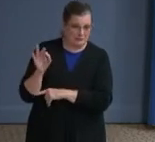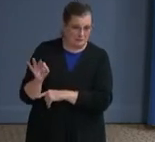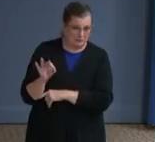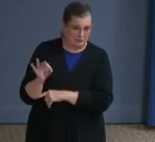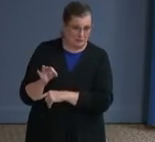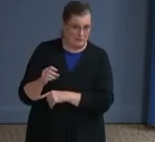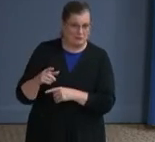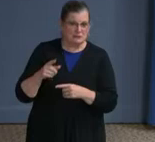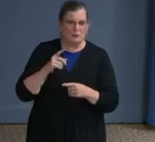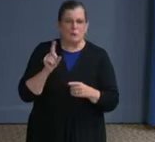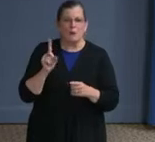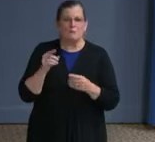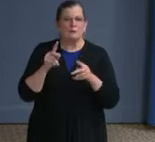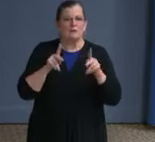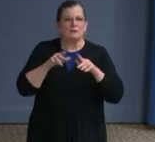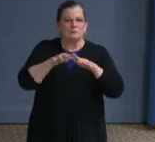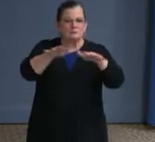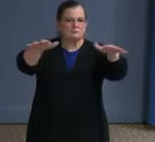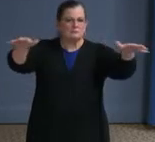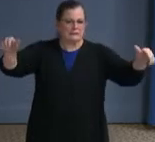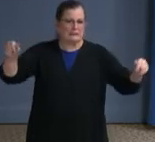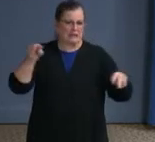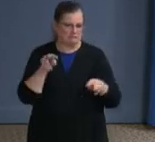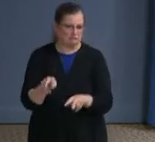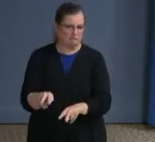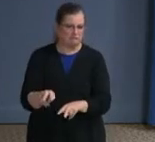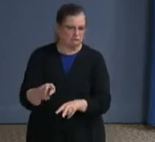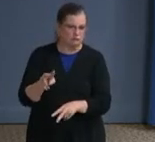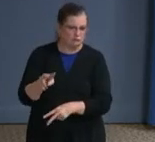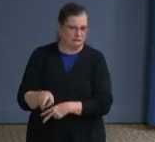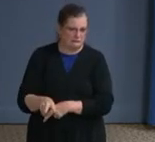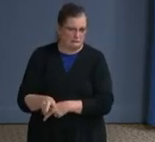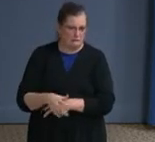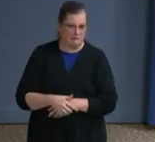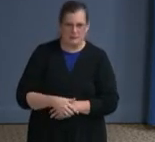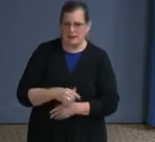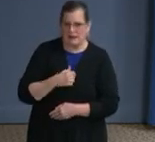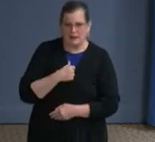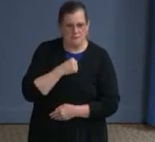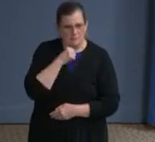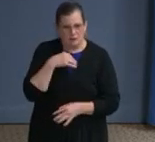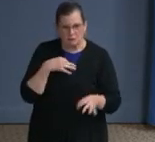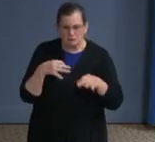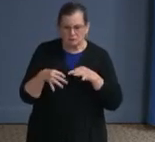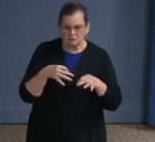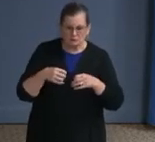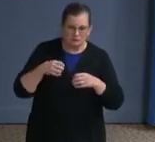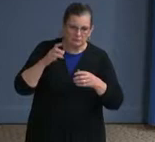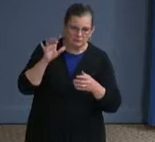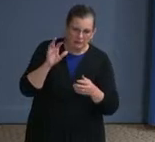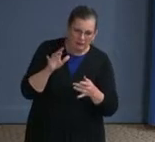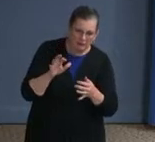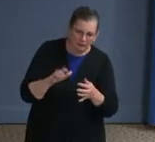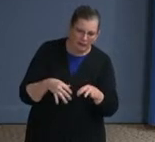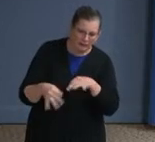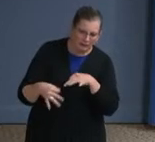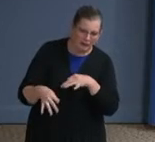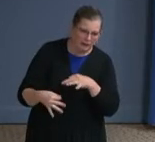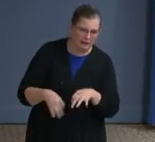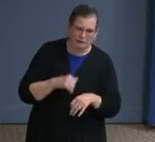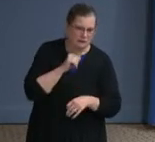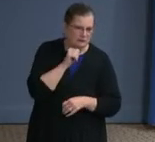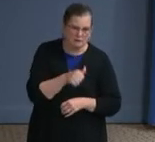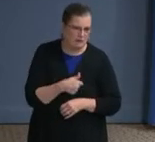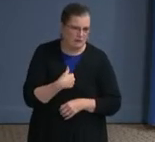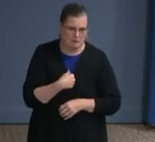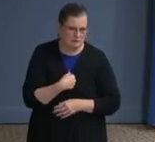and the legislative meeting. I'm not going to go through every bill, but at the committee of the whole, we will be